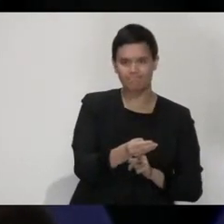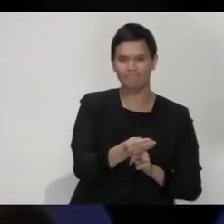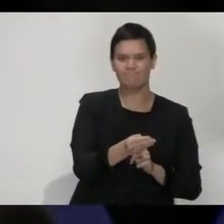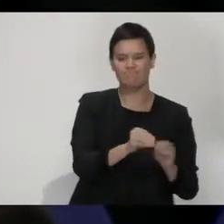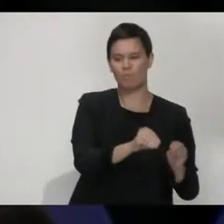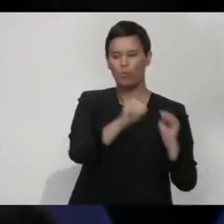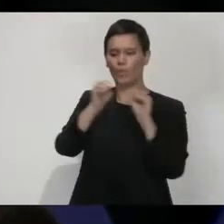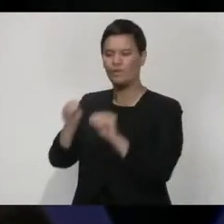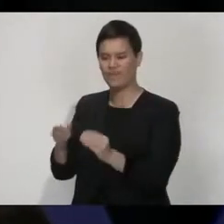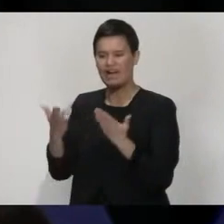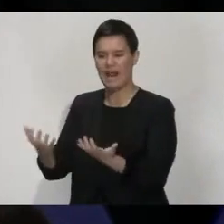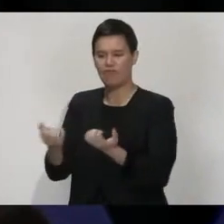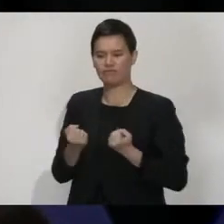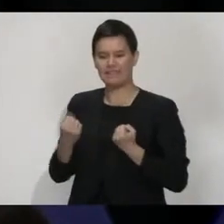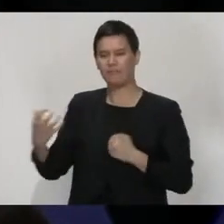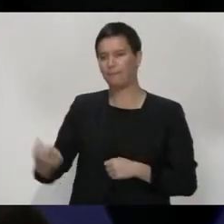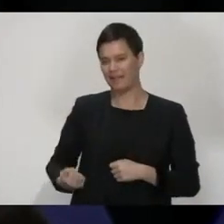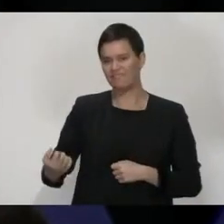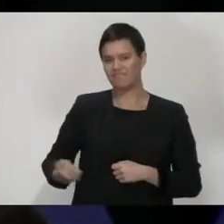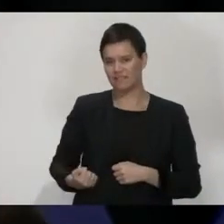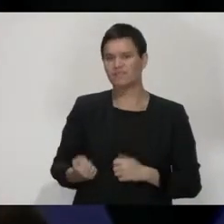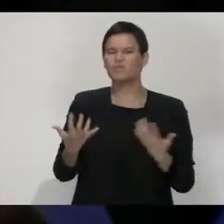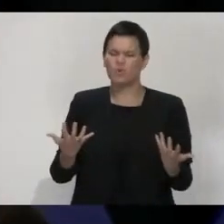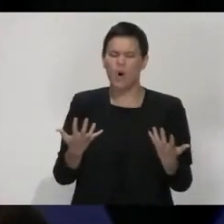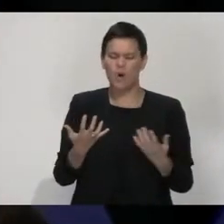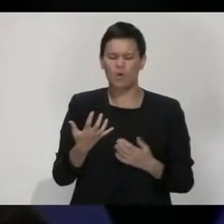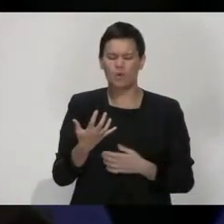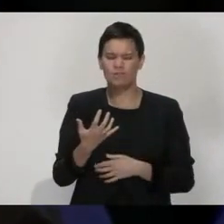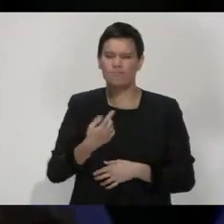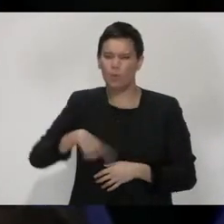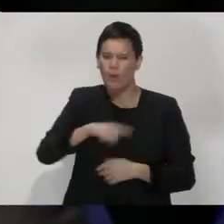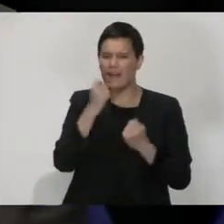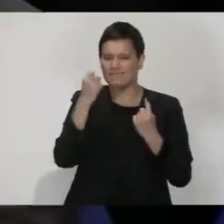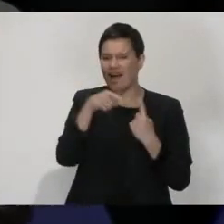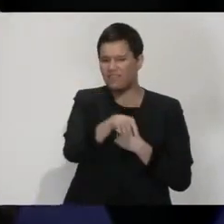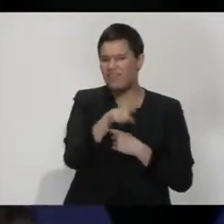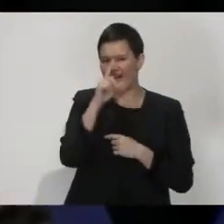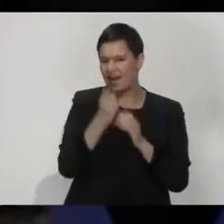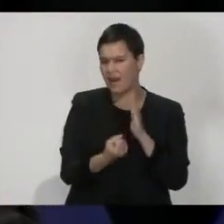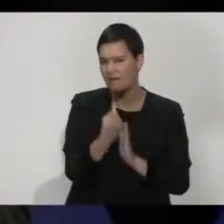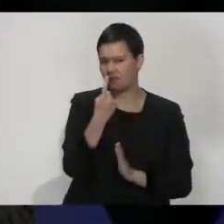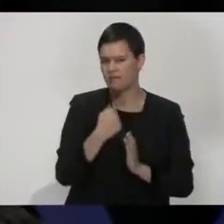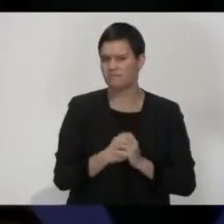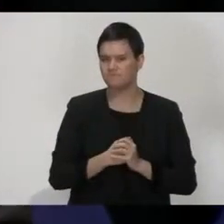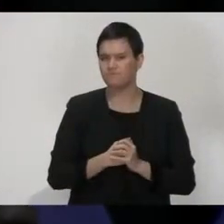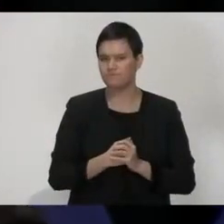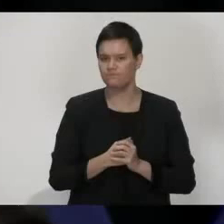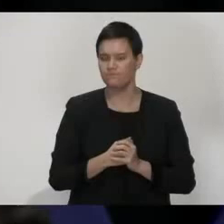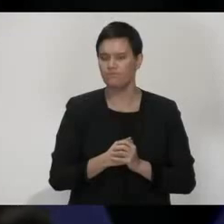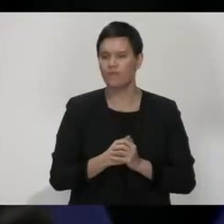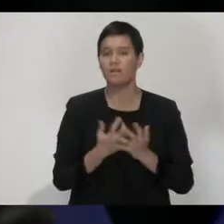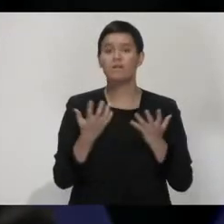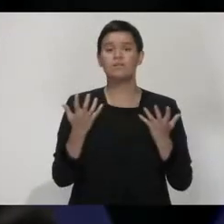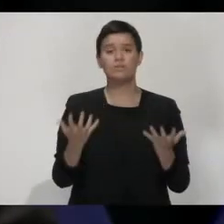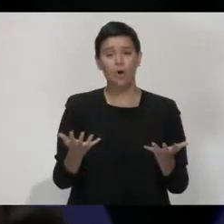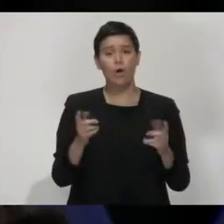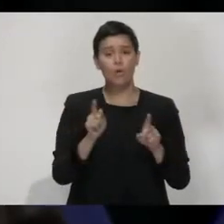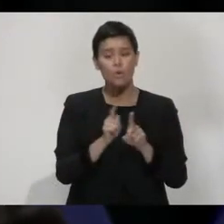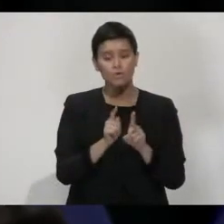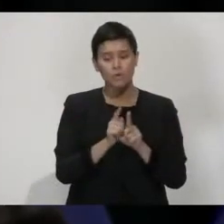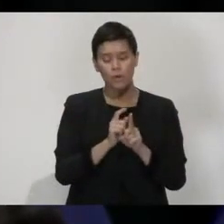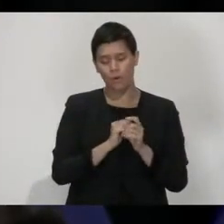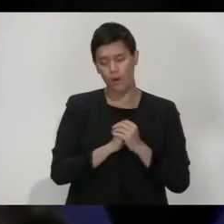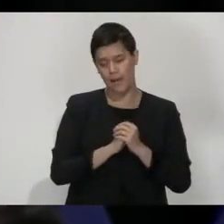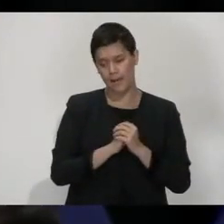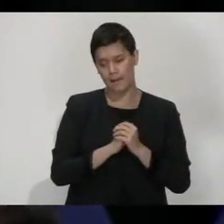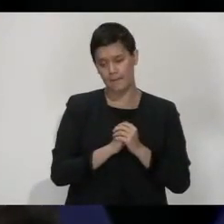that's why we've got a lot of initiatives in place to support people through that. What Mikey? country? Sorry. Oh, sorry, Jason. Yeah, no, sorry. Look, I don't think we know,